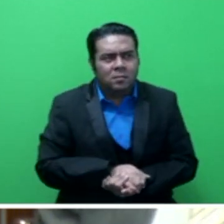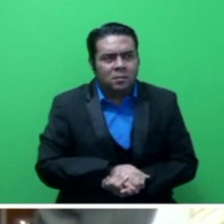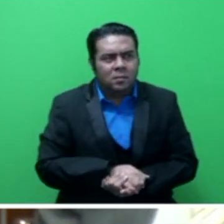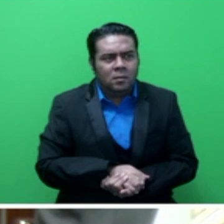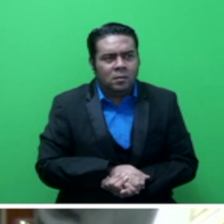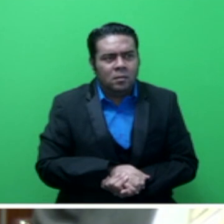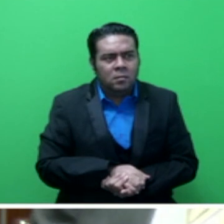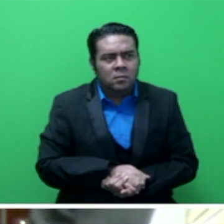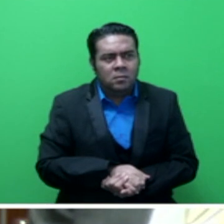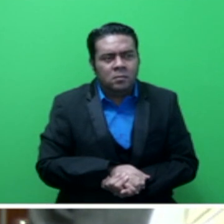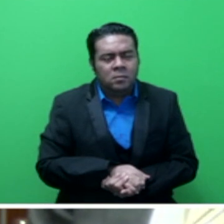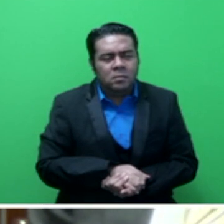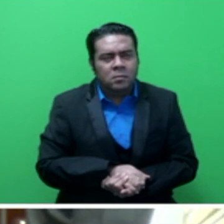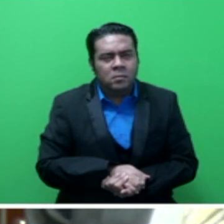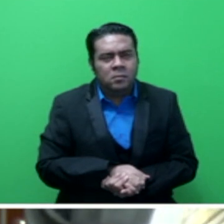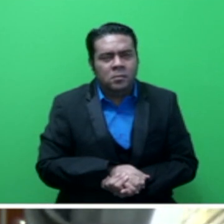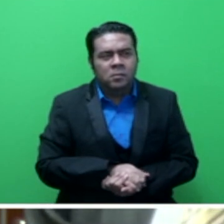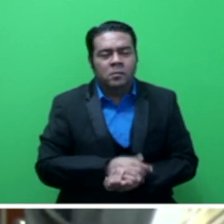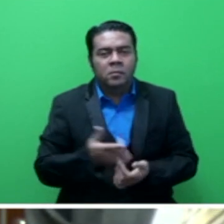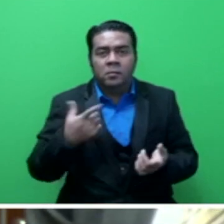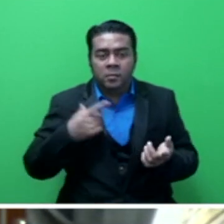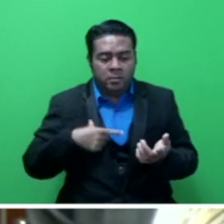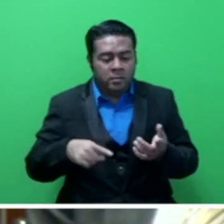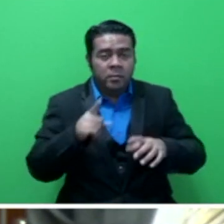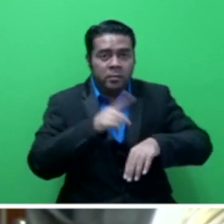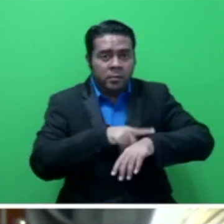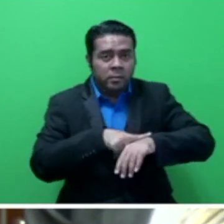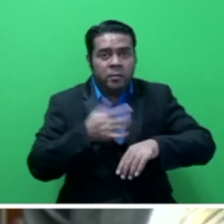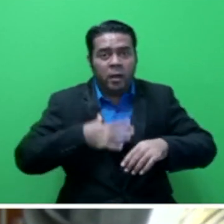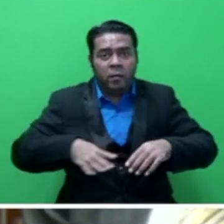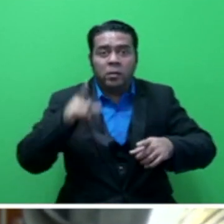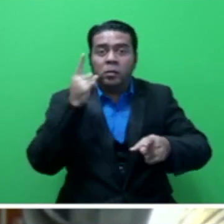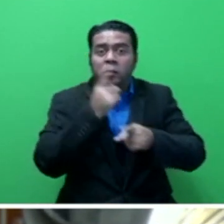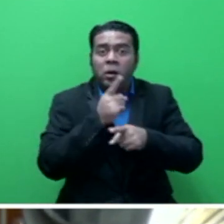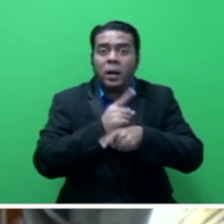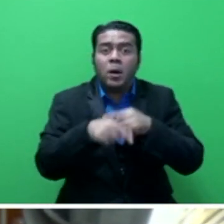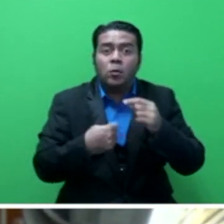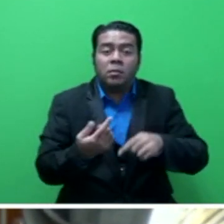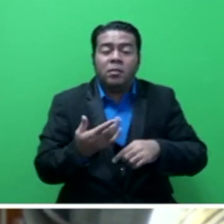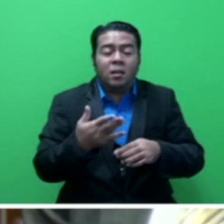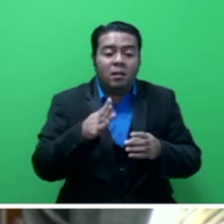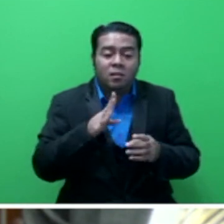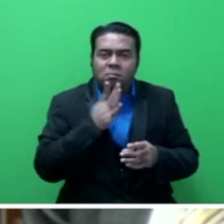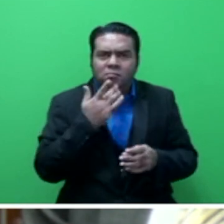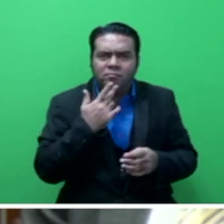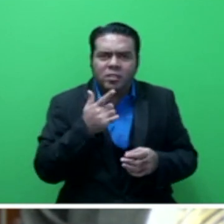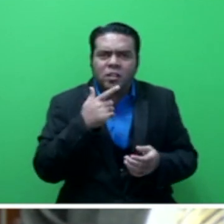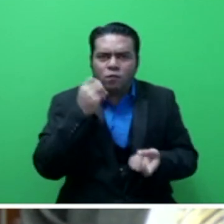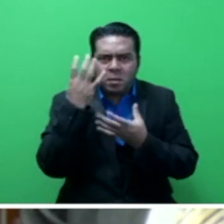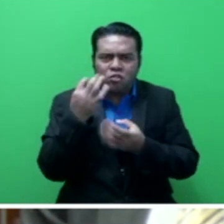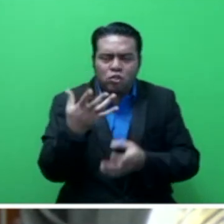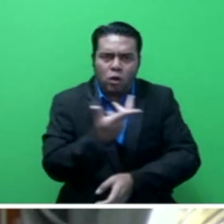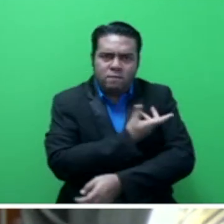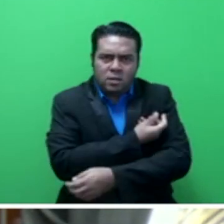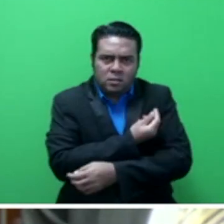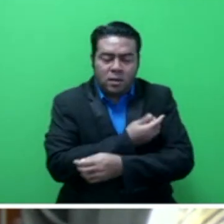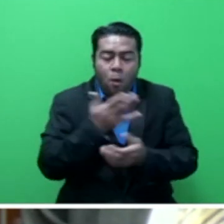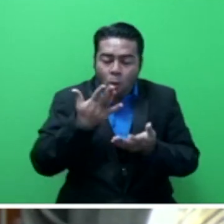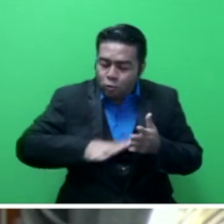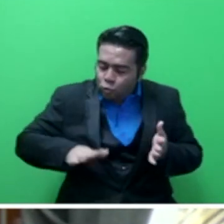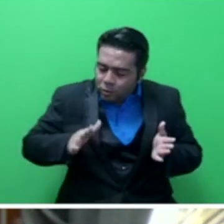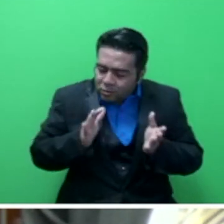of time, I want to talk about the misinformation on vaccine. I want to reiterate the messages that